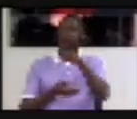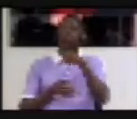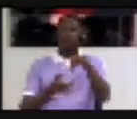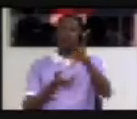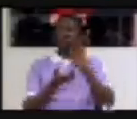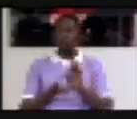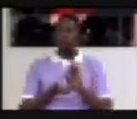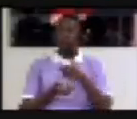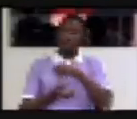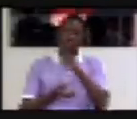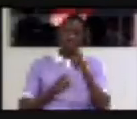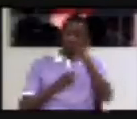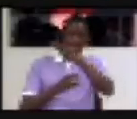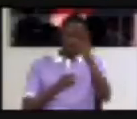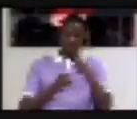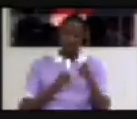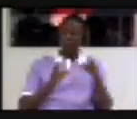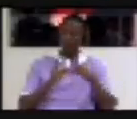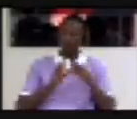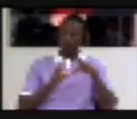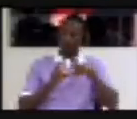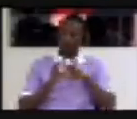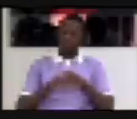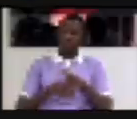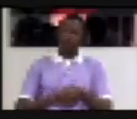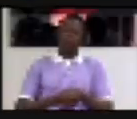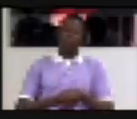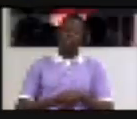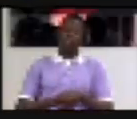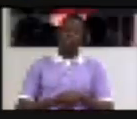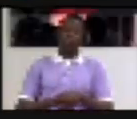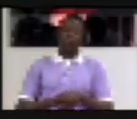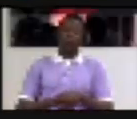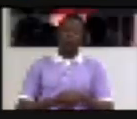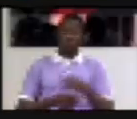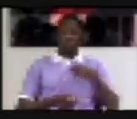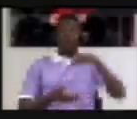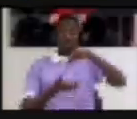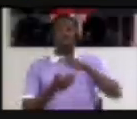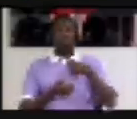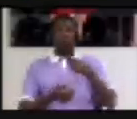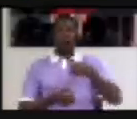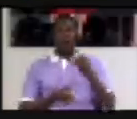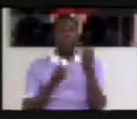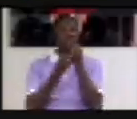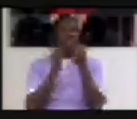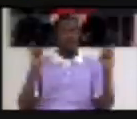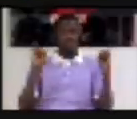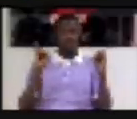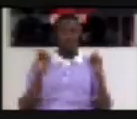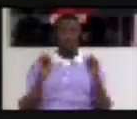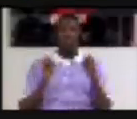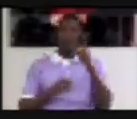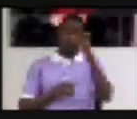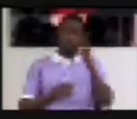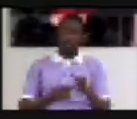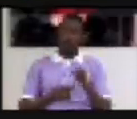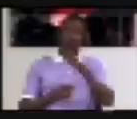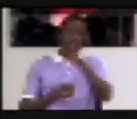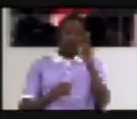My stand where I was an independent-minded National Assembly member. I am not those part